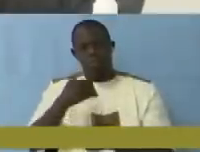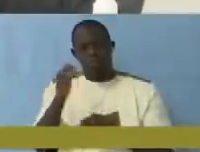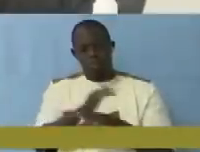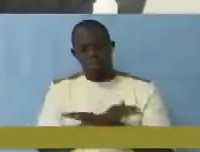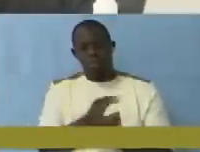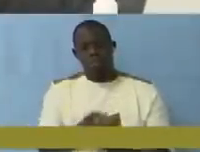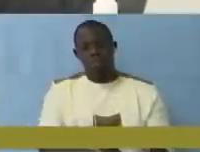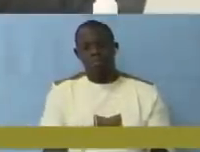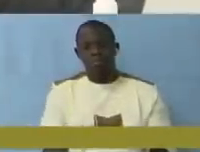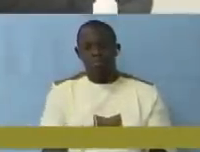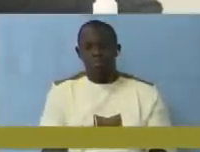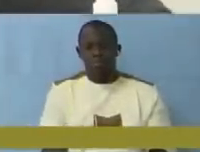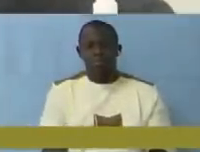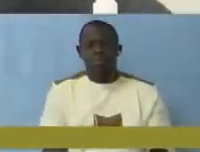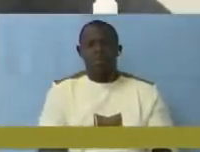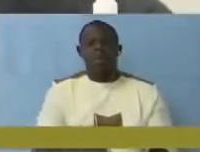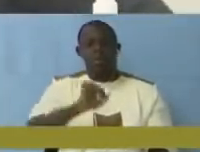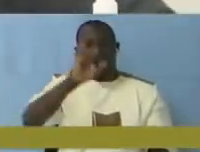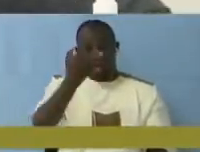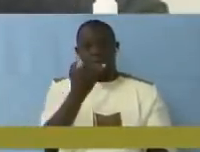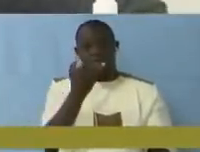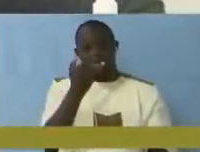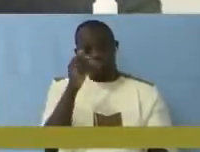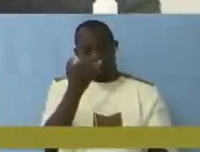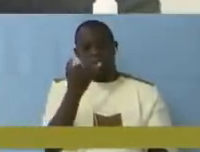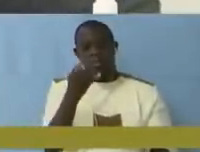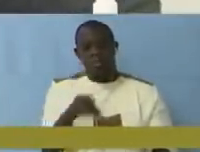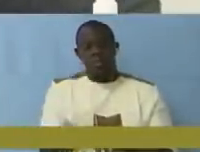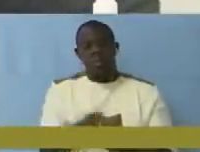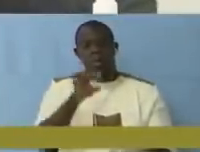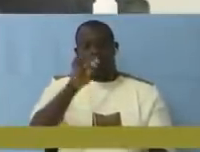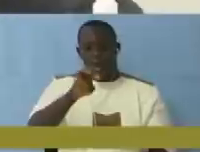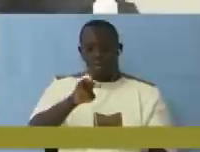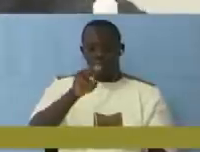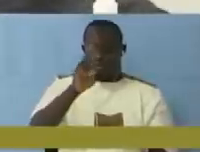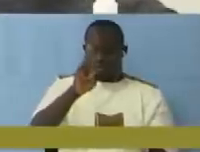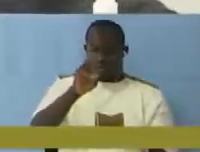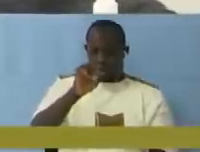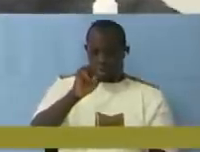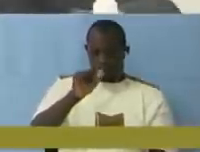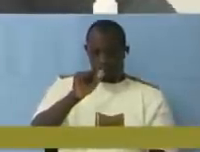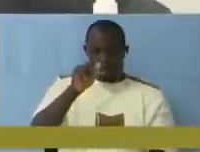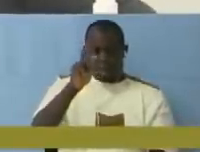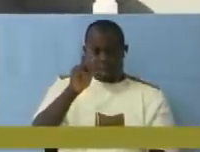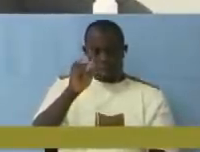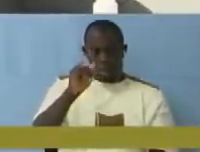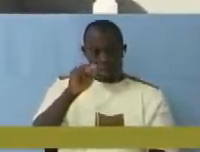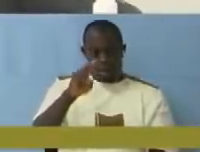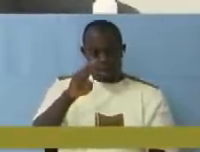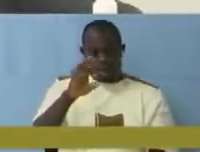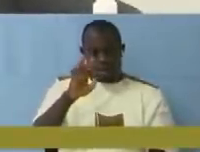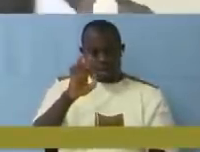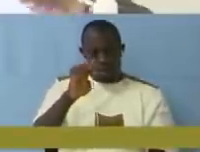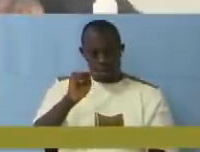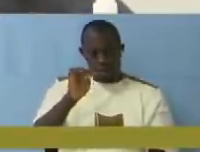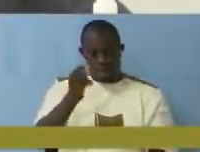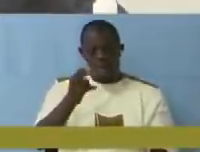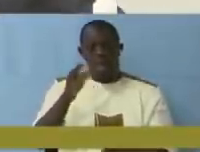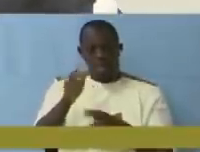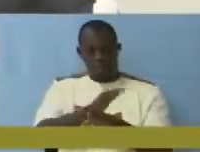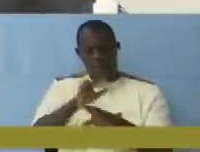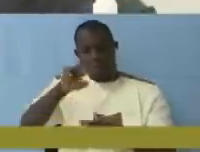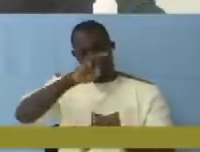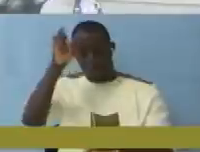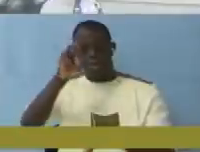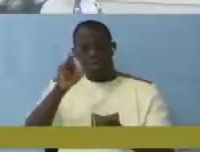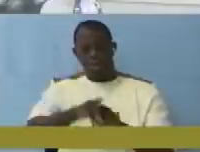You said we put it yes. Musa Kinte worked for counter-espionage at the time. I don't call that one,